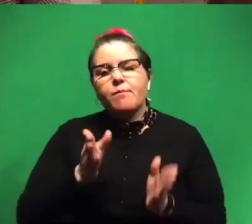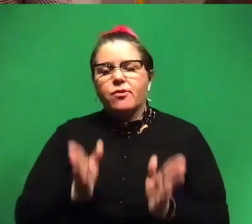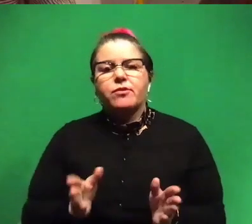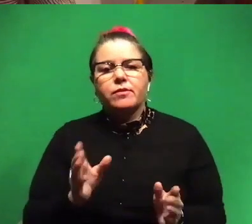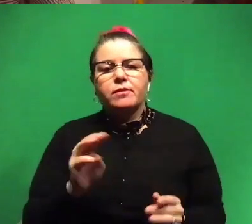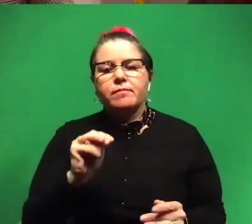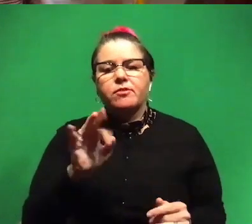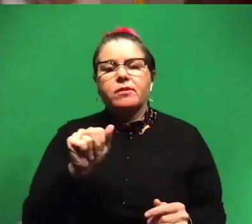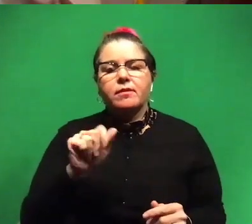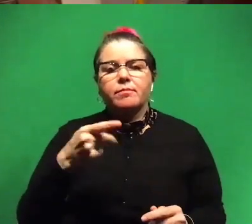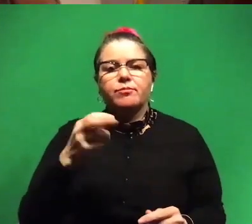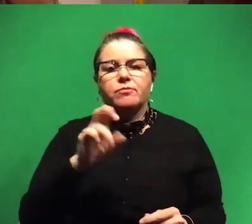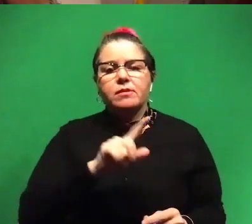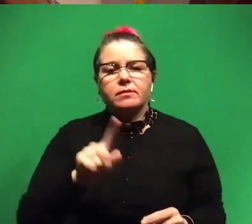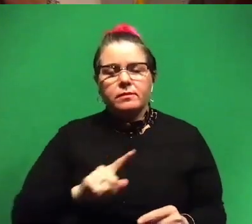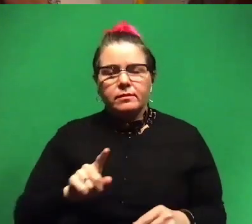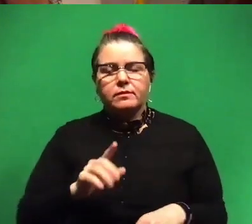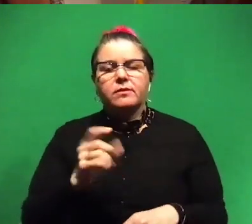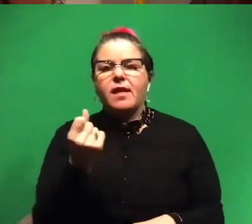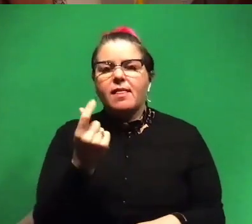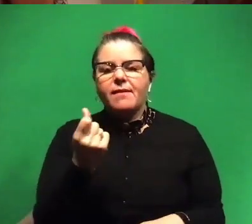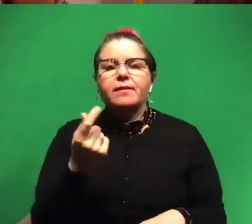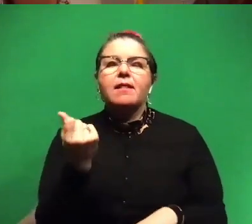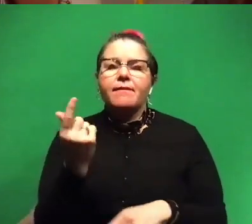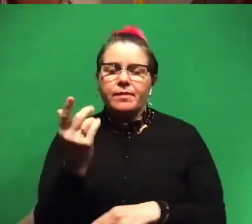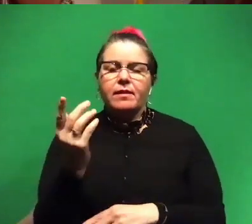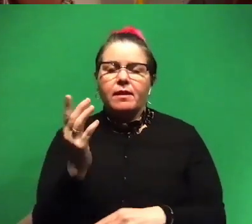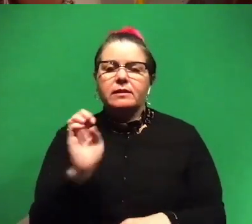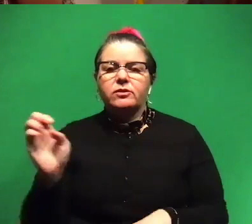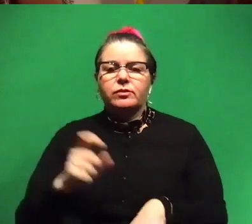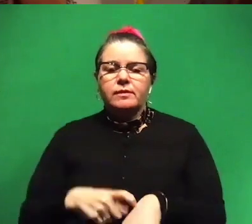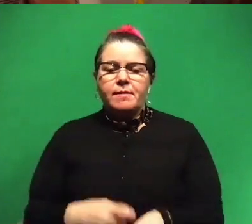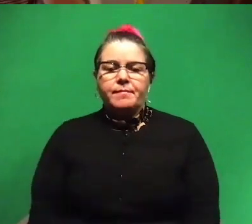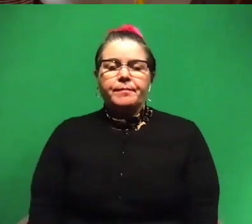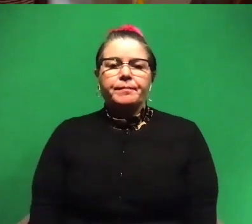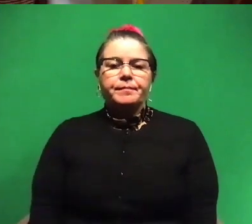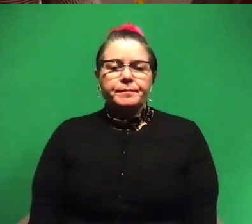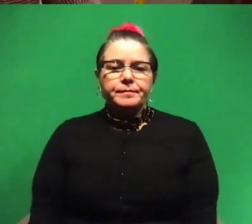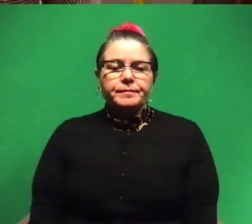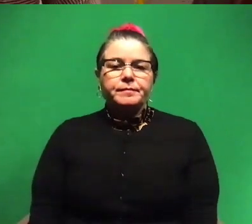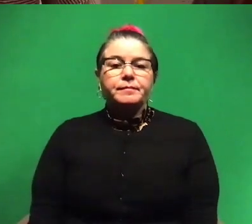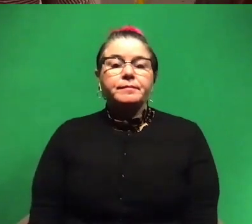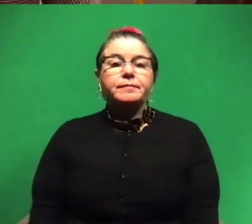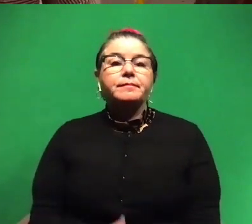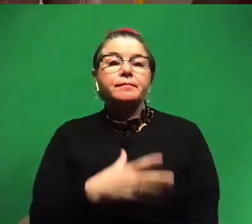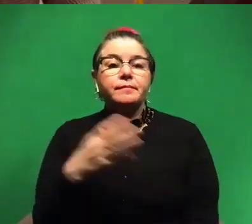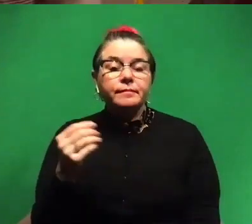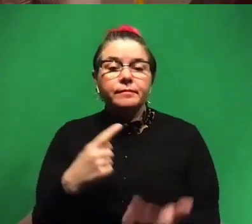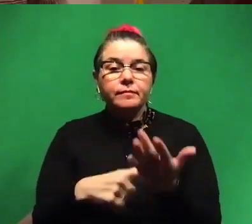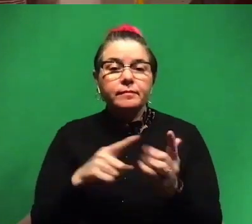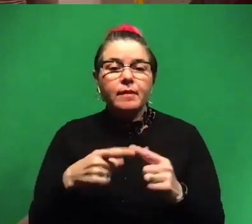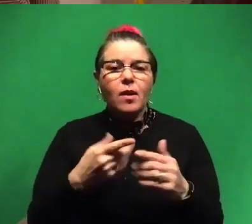Miria Perez. That's going to be on the 11th at 11 a.m. Eastern. And then we're going to be talking about how to